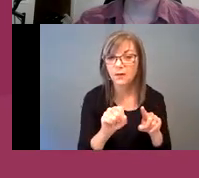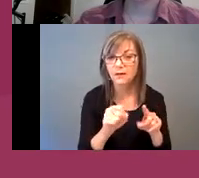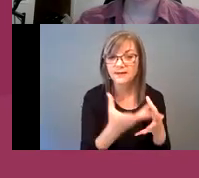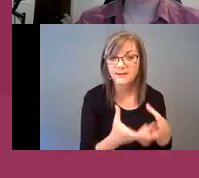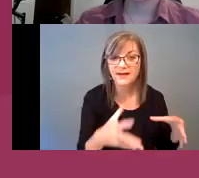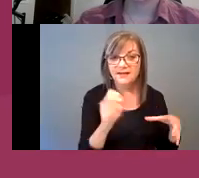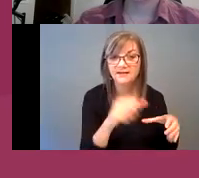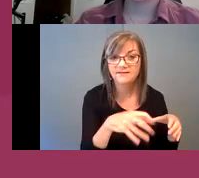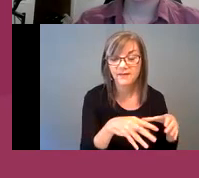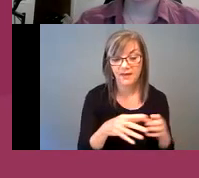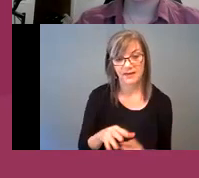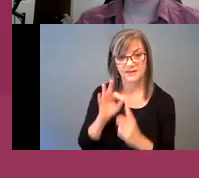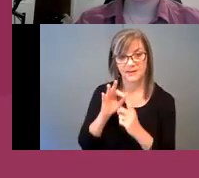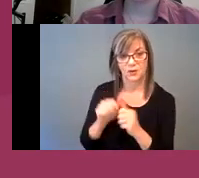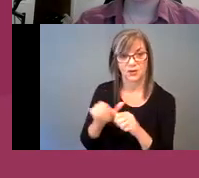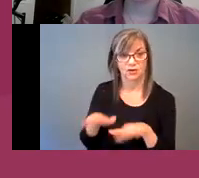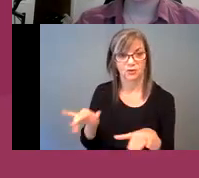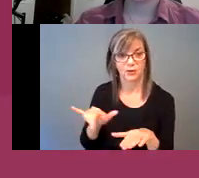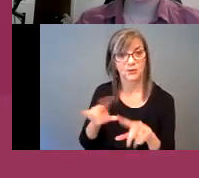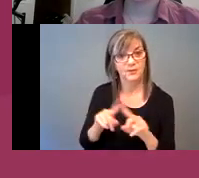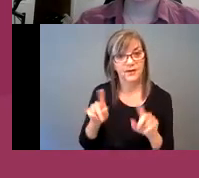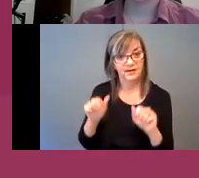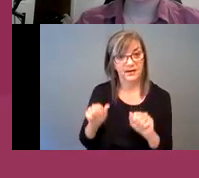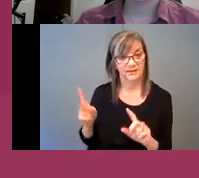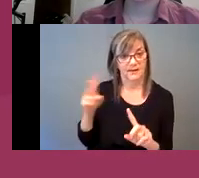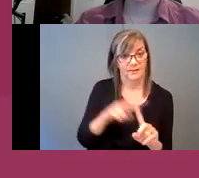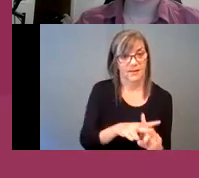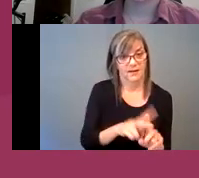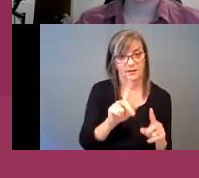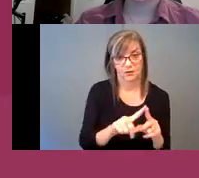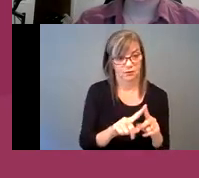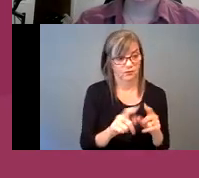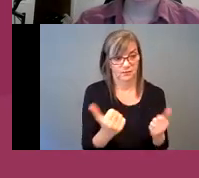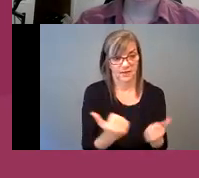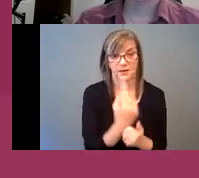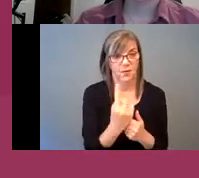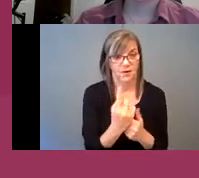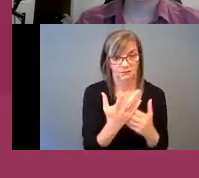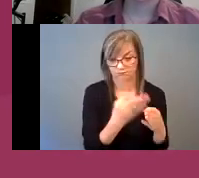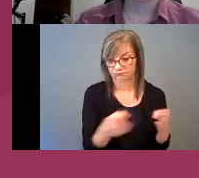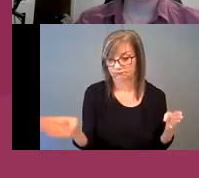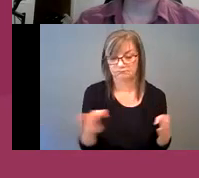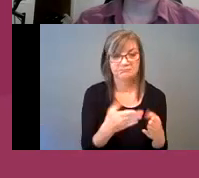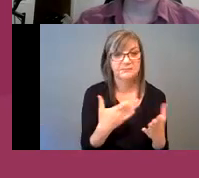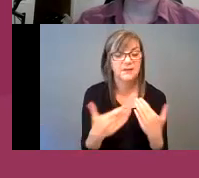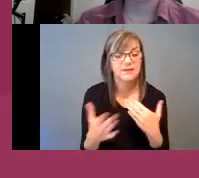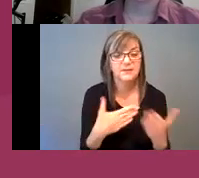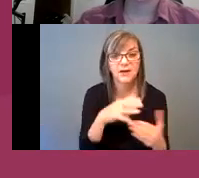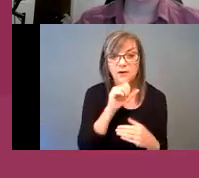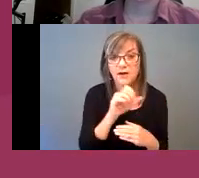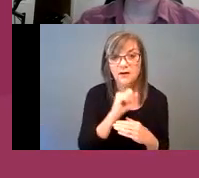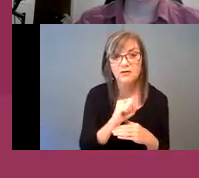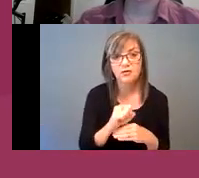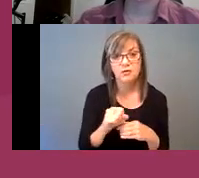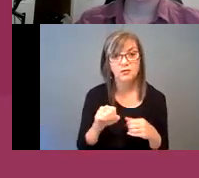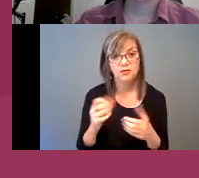with children these days, but I think it's something that can be applied across the lifespan of having these opportunities for